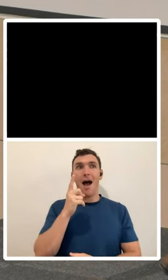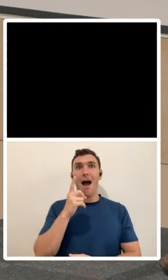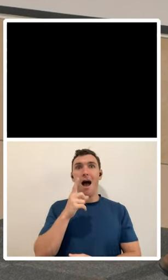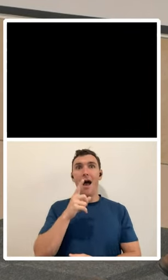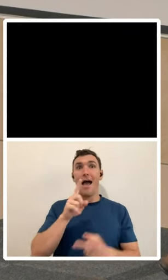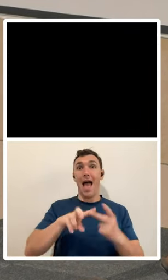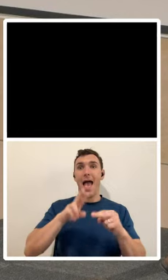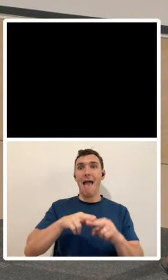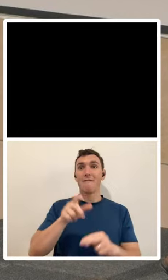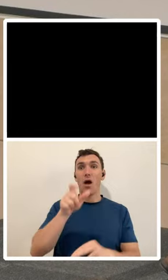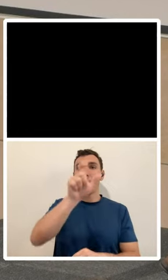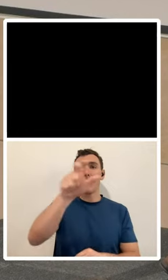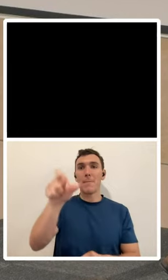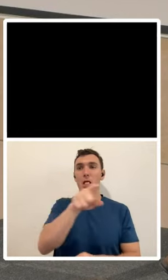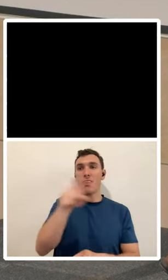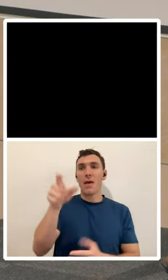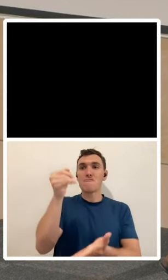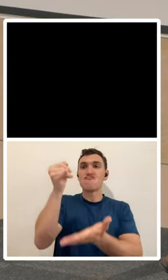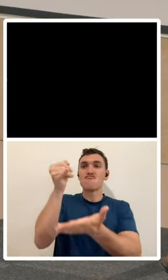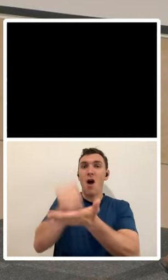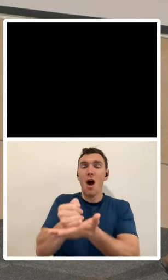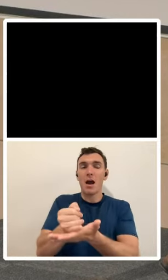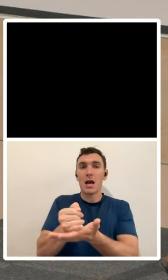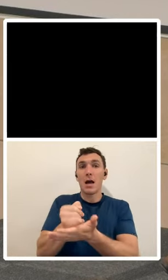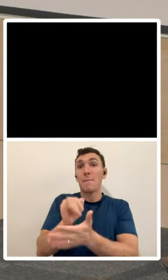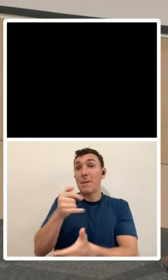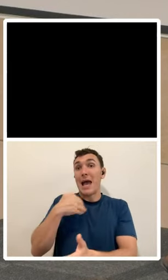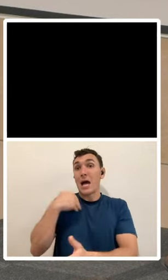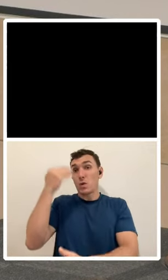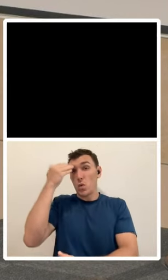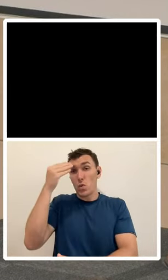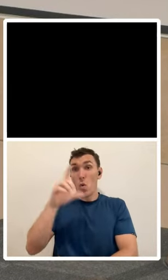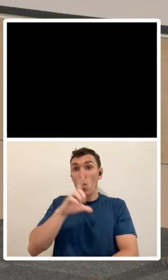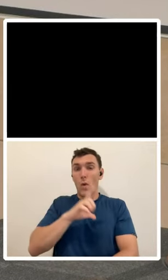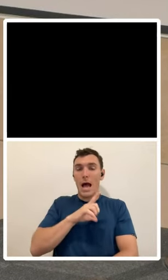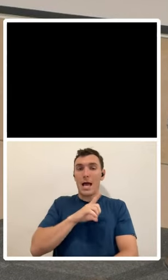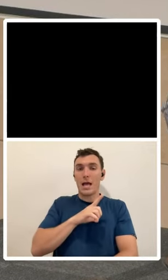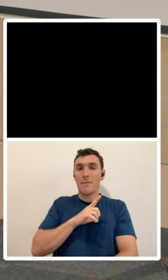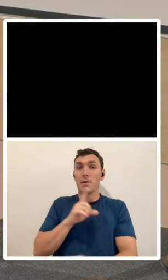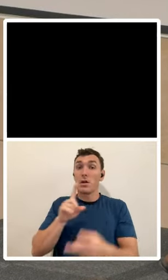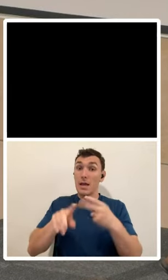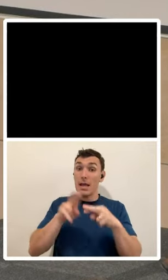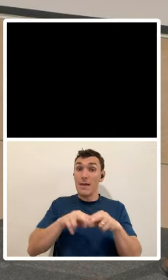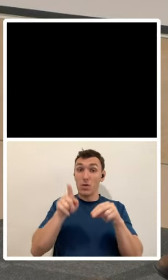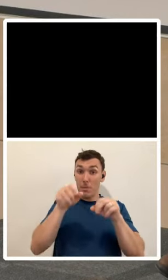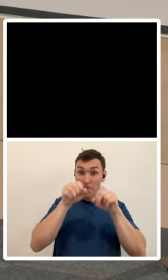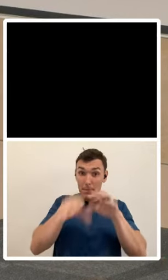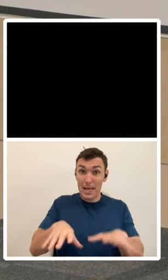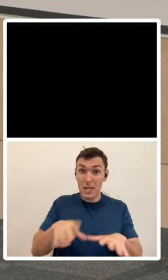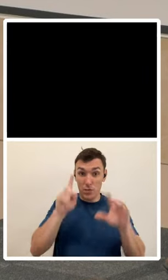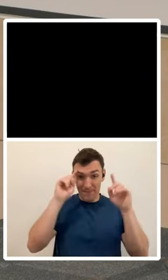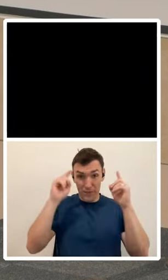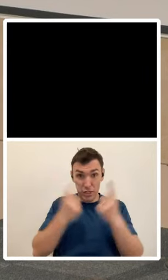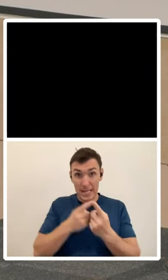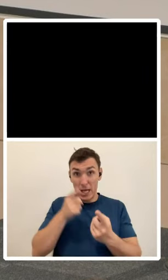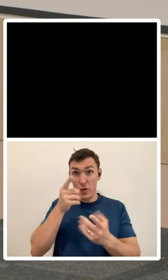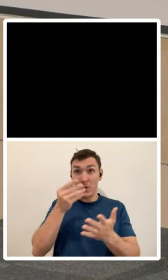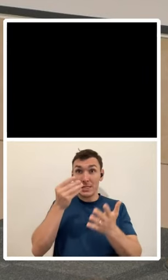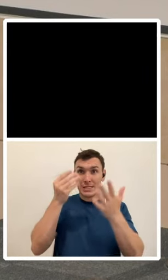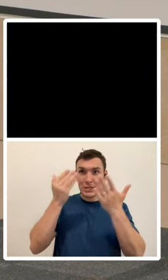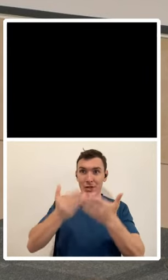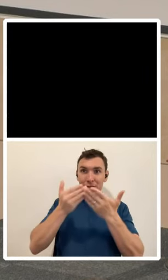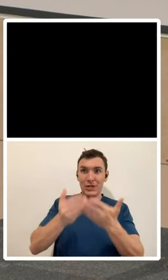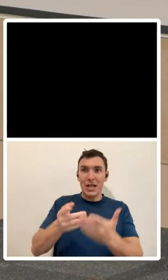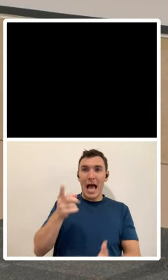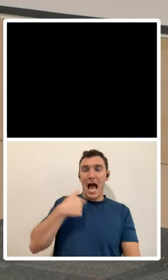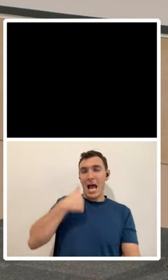they're wrong, then maybe you don't know something. But if you've studied, if you've been at universities and you know exactly why, what they're thinking, and you know exactly why they're going to predict